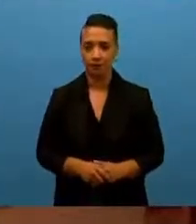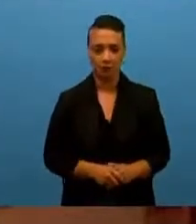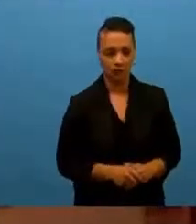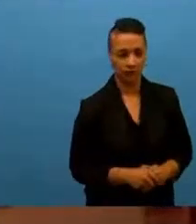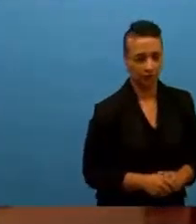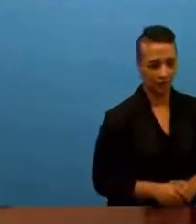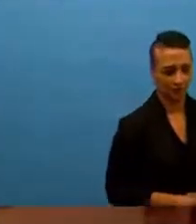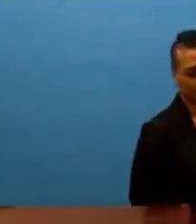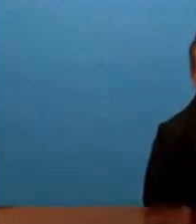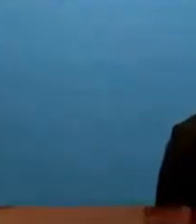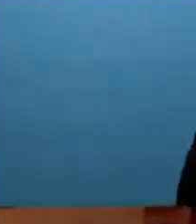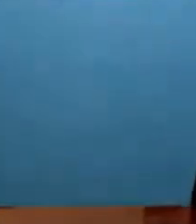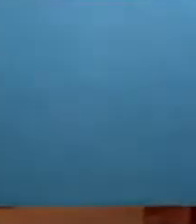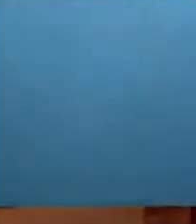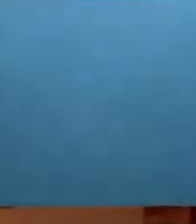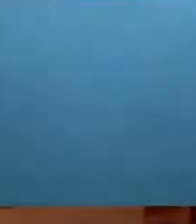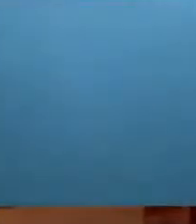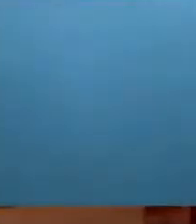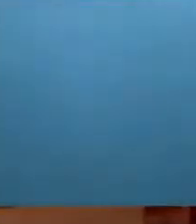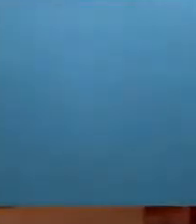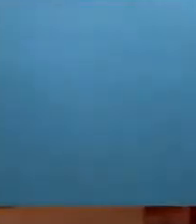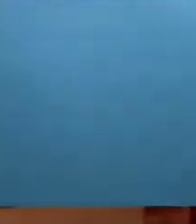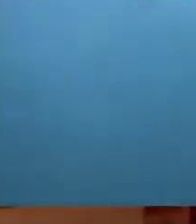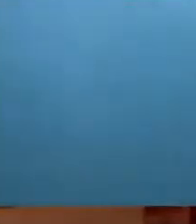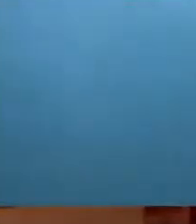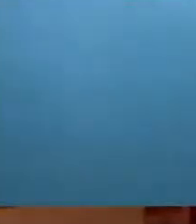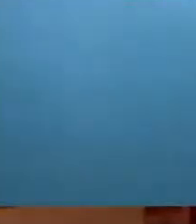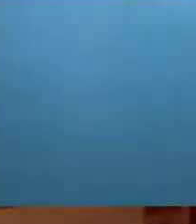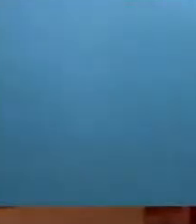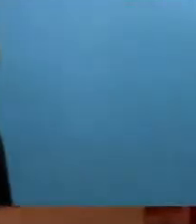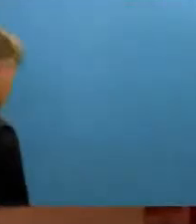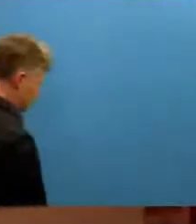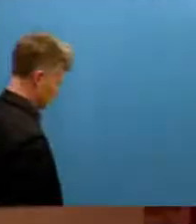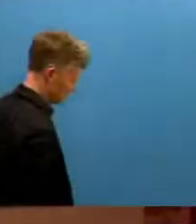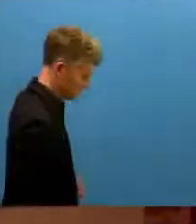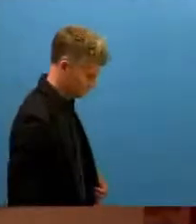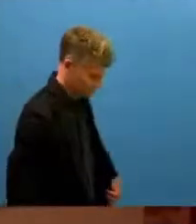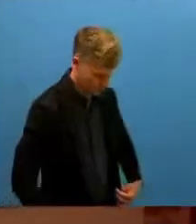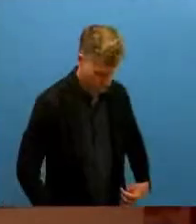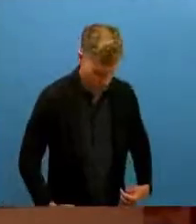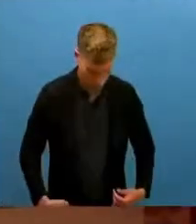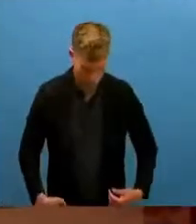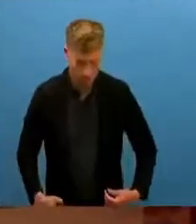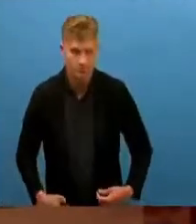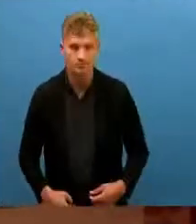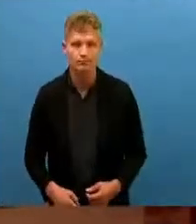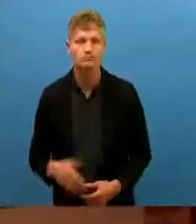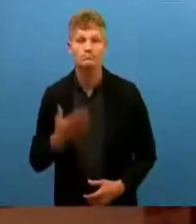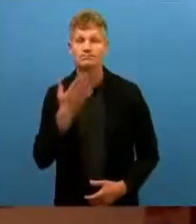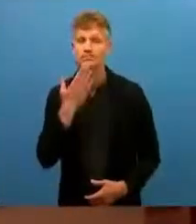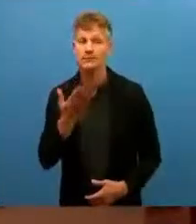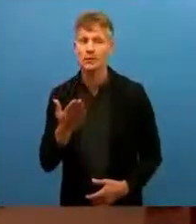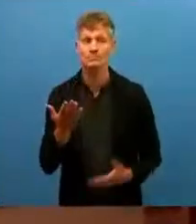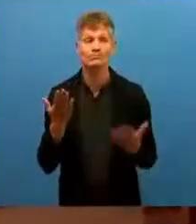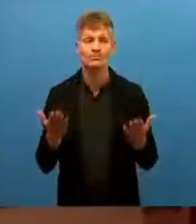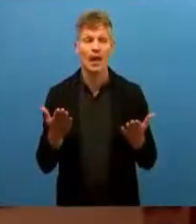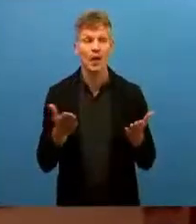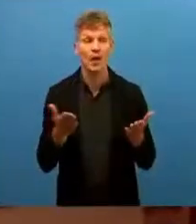Thank you, Chief Willie Littlechild. I'd now like to call upon Grizel Rodriguez from Panama.